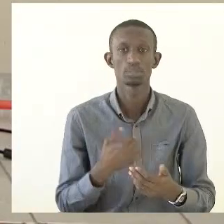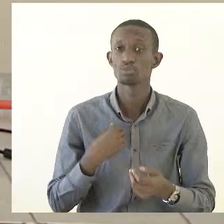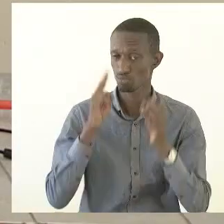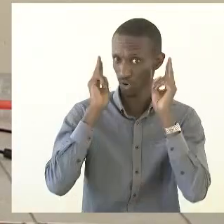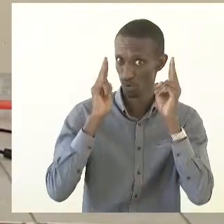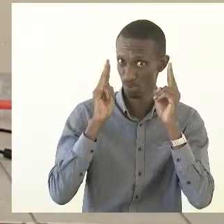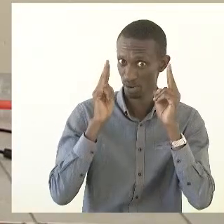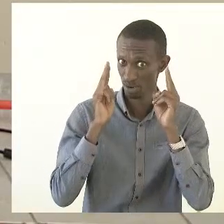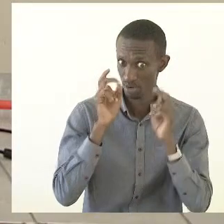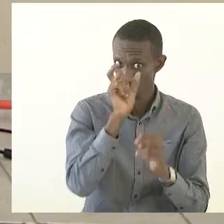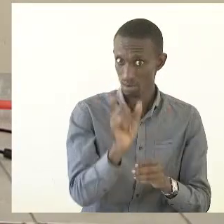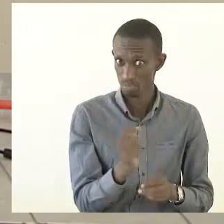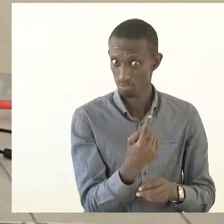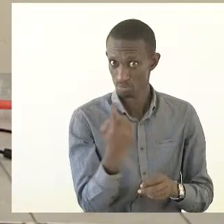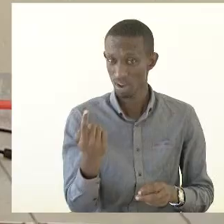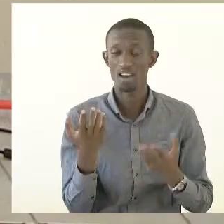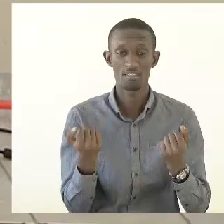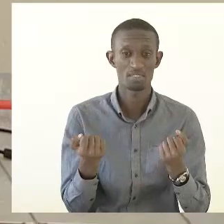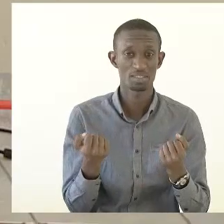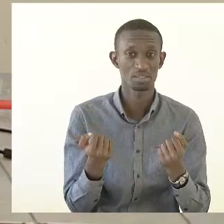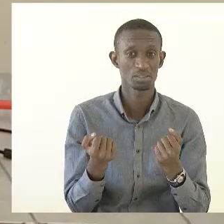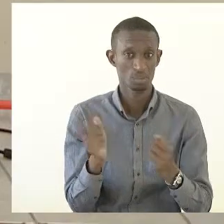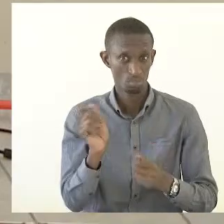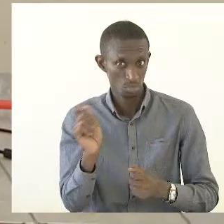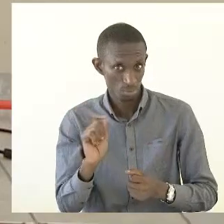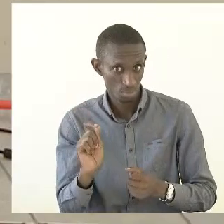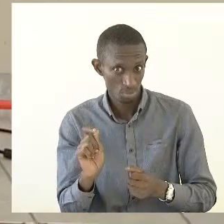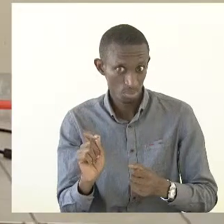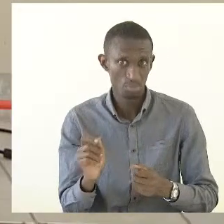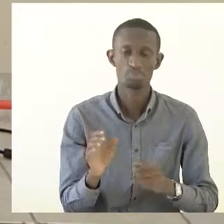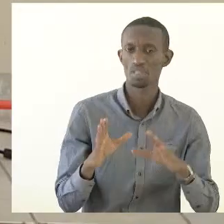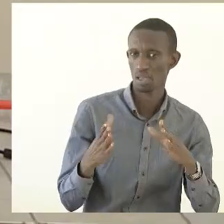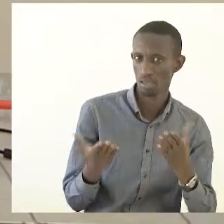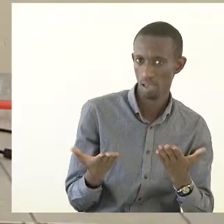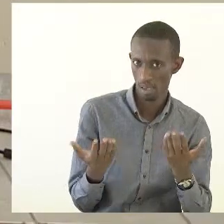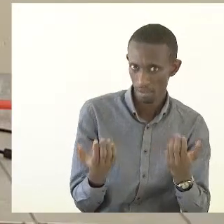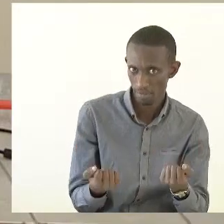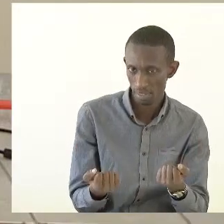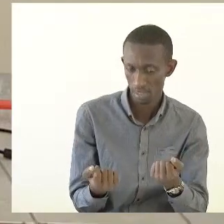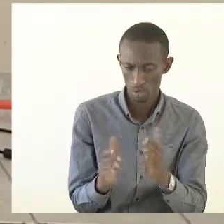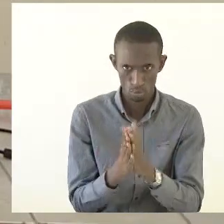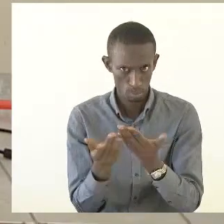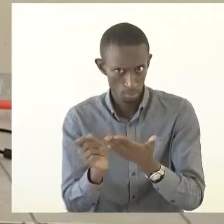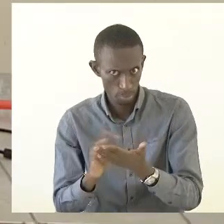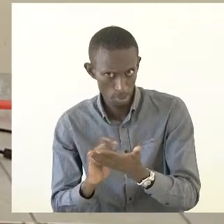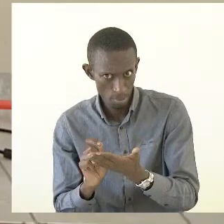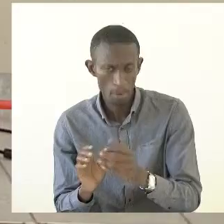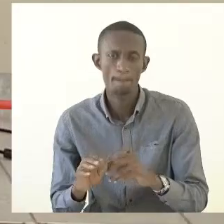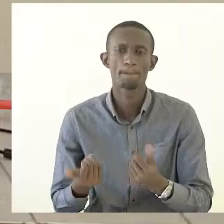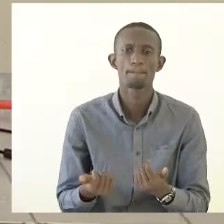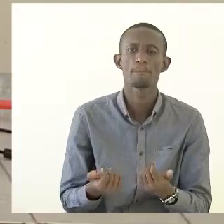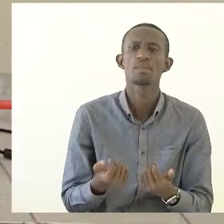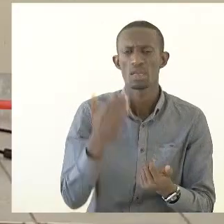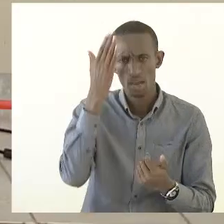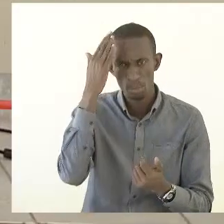pen, you have a notebook, try to note what are the procedures, what are the apparatuses required, and what